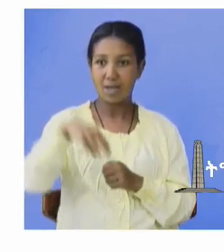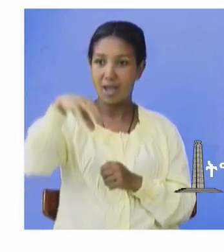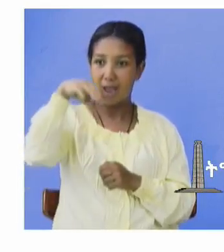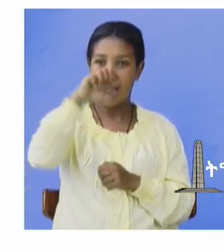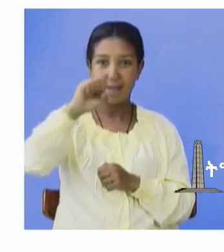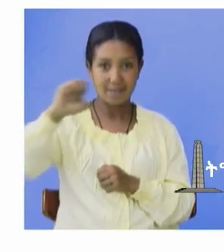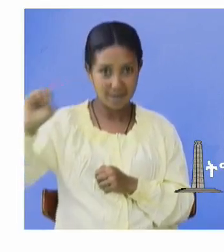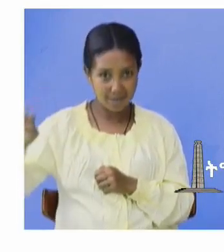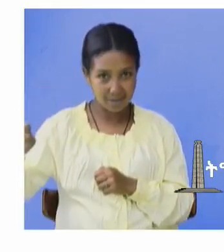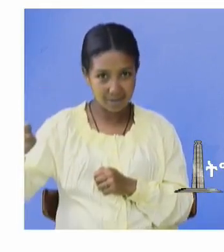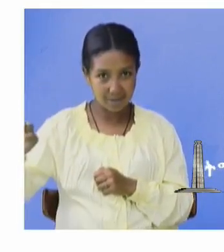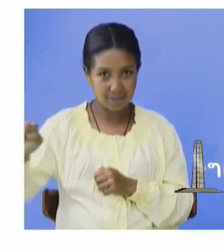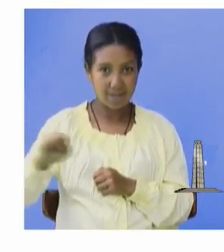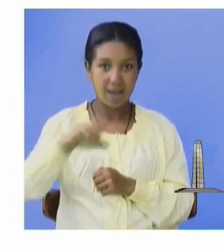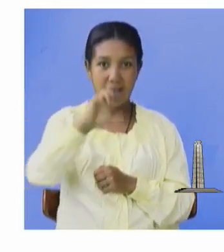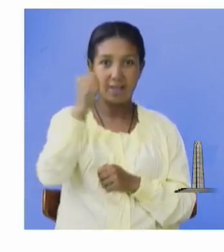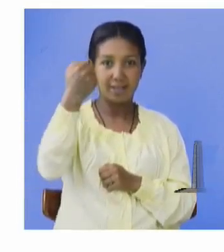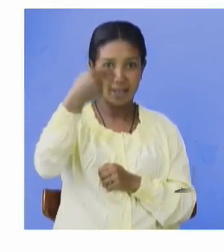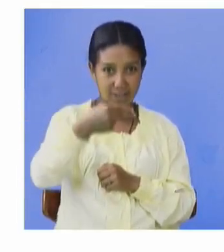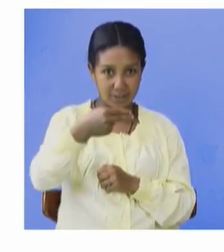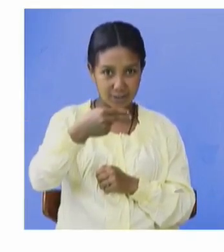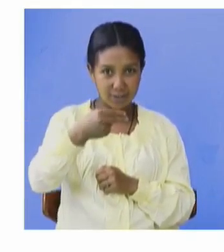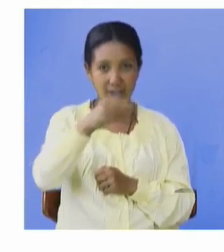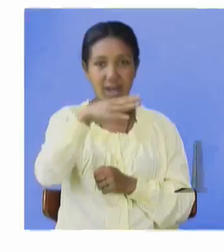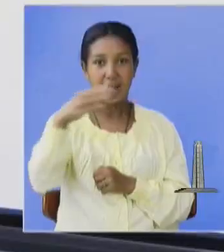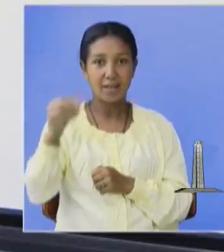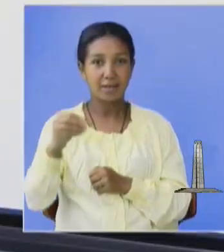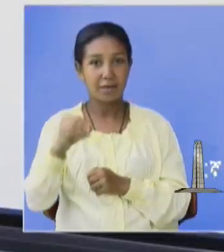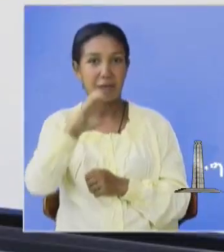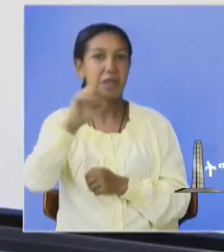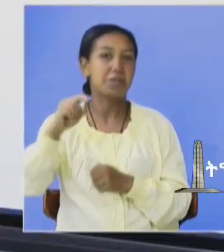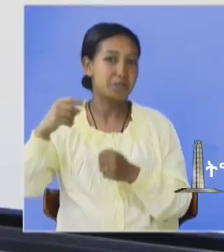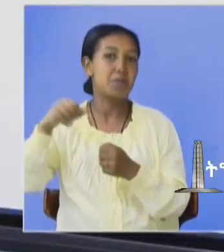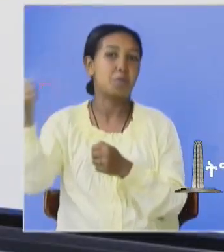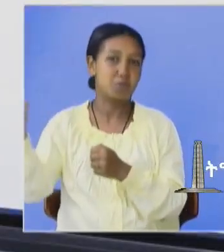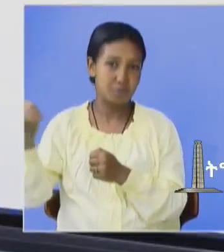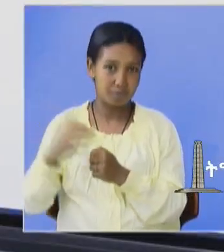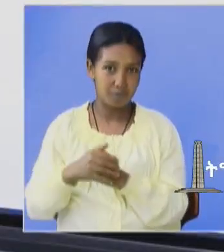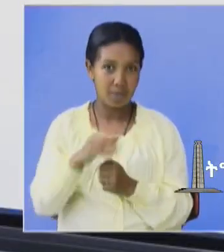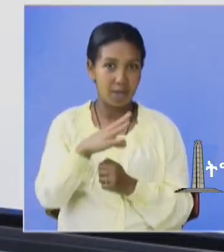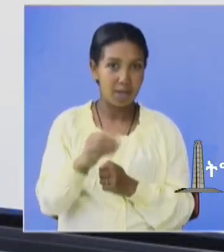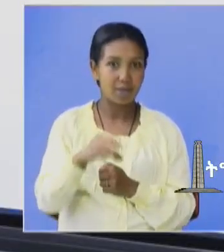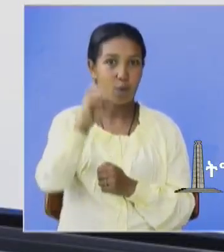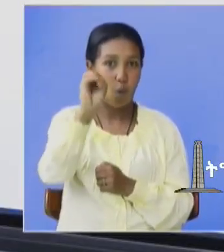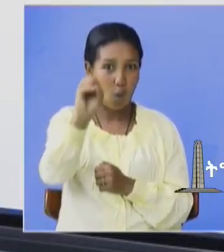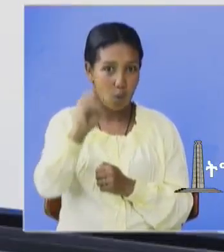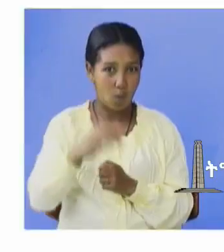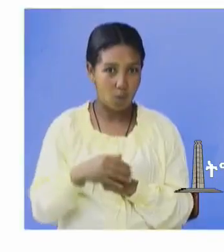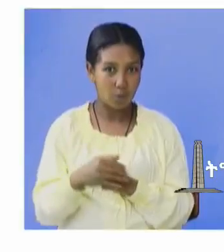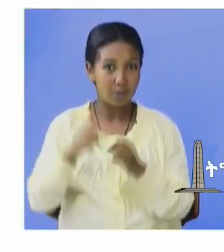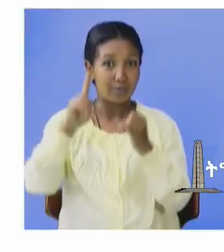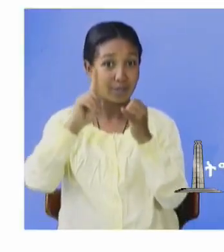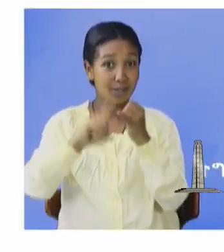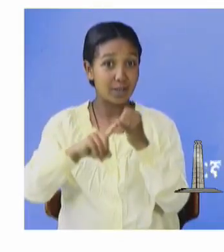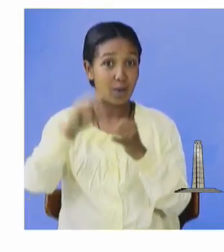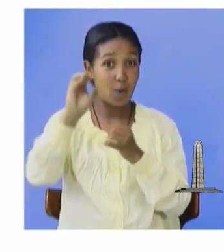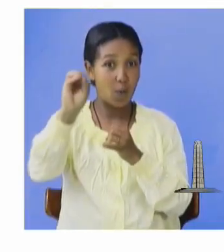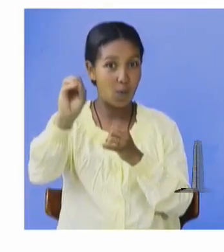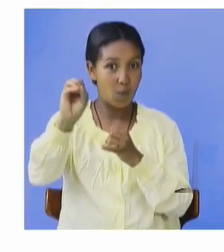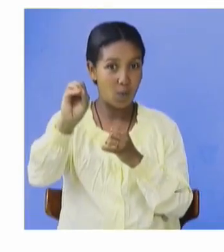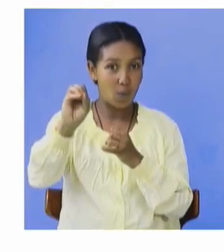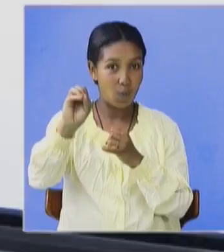ss, sh, and ls. And also o, ending with